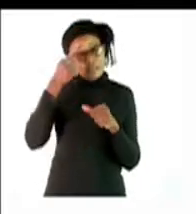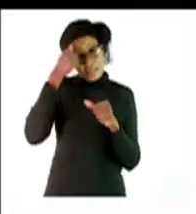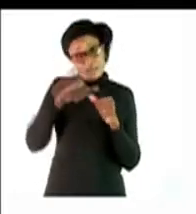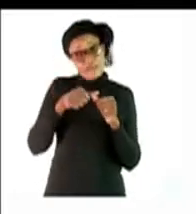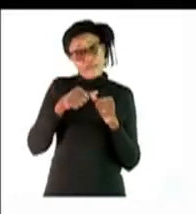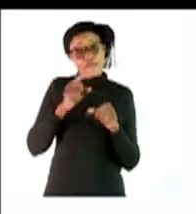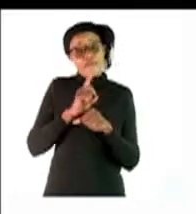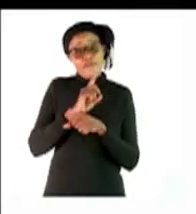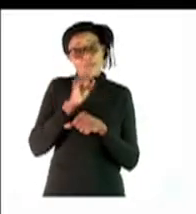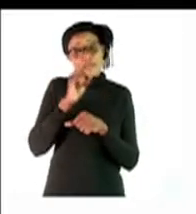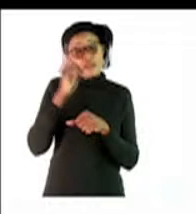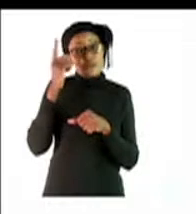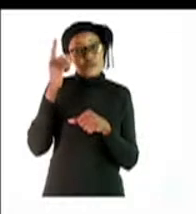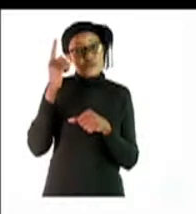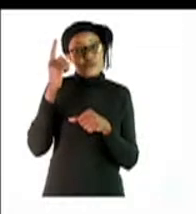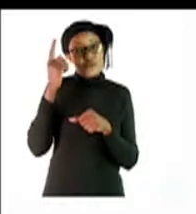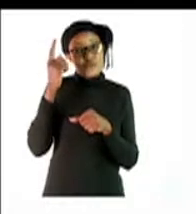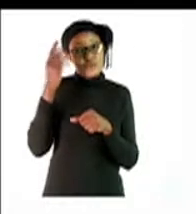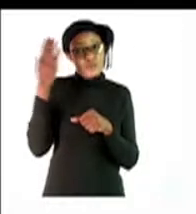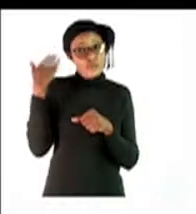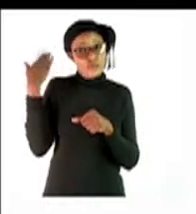in the ordinal